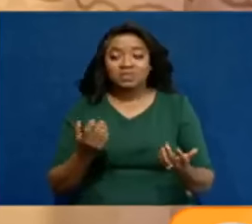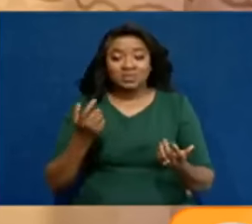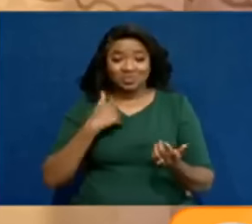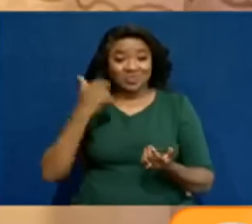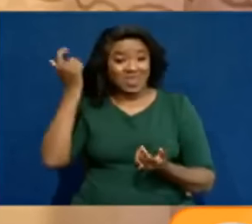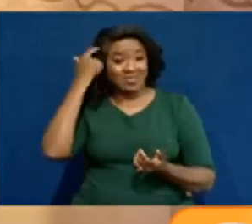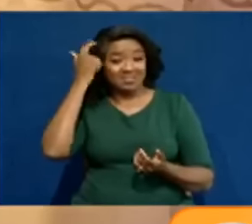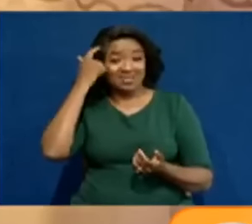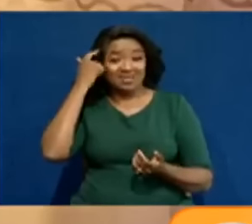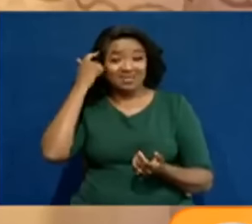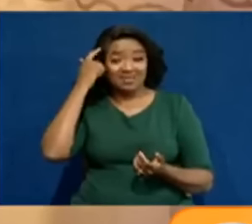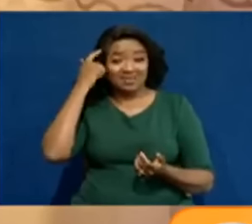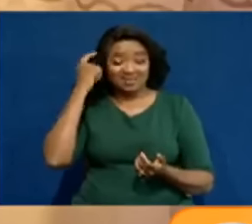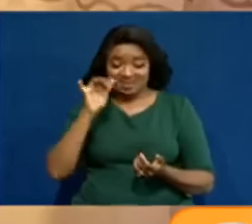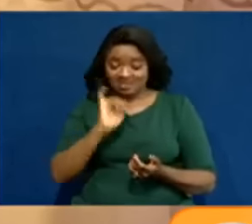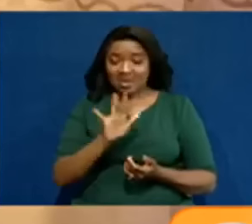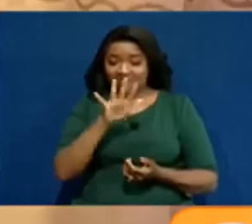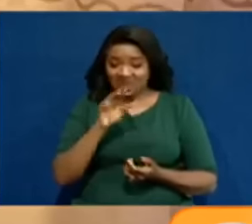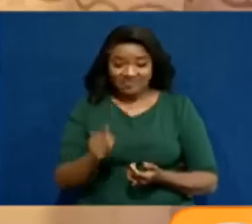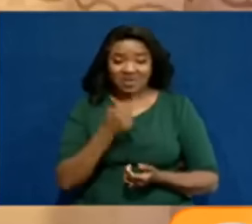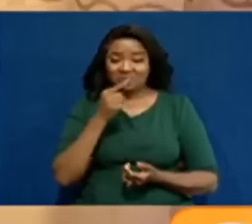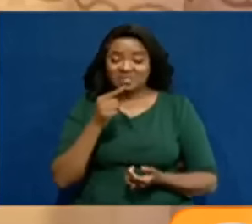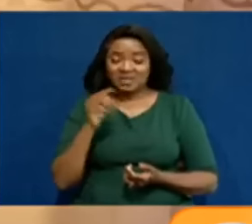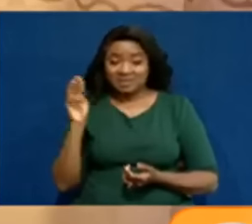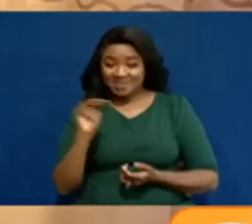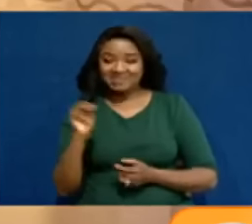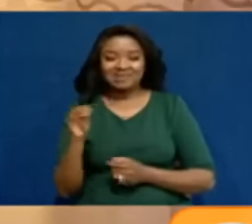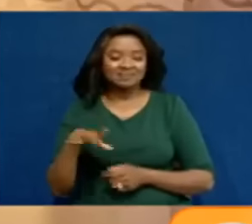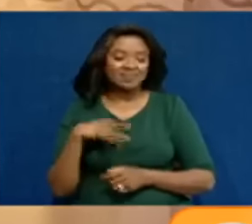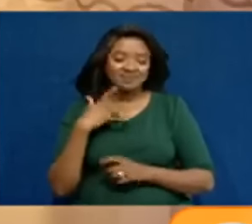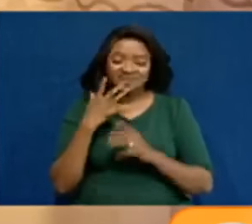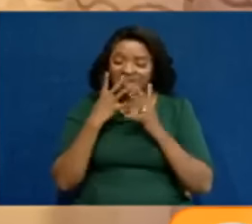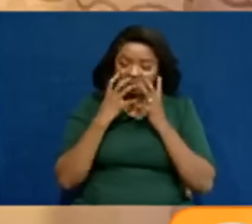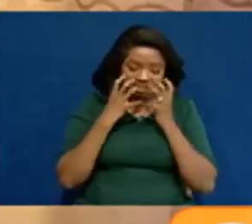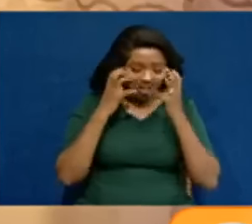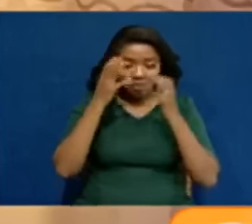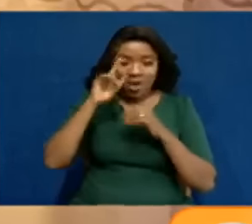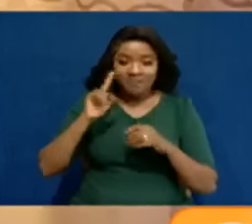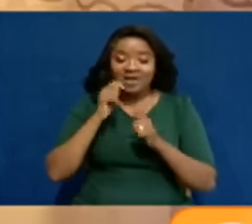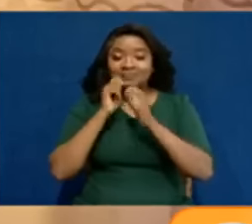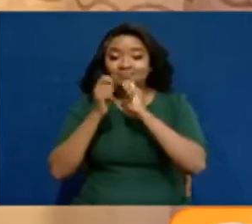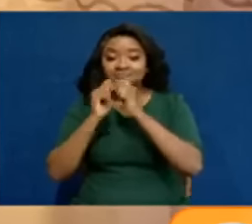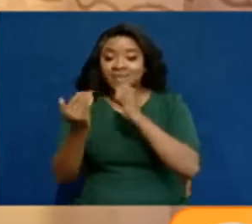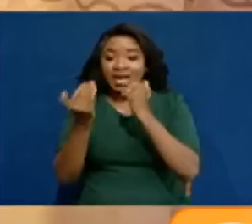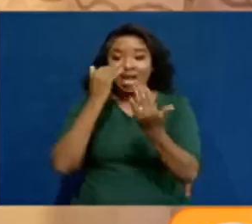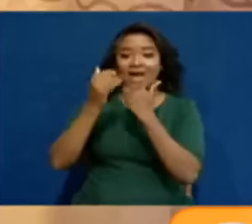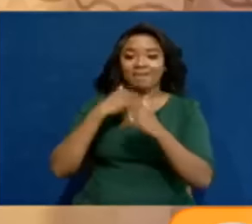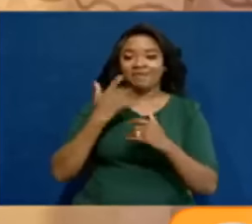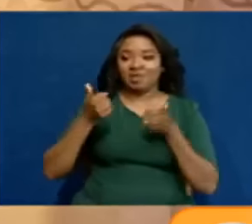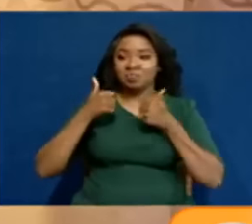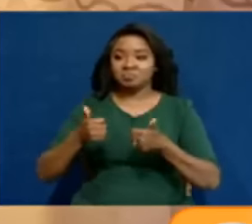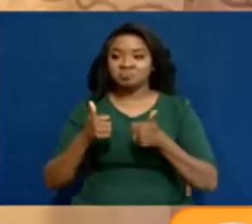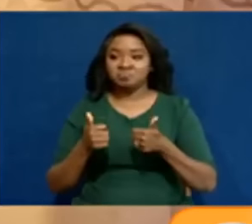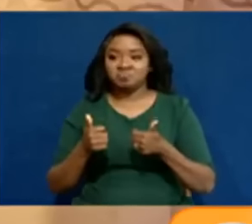5000 ilitake a lot in my mind. Juu nilifika, I think first interview nilifanyiwa, it was really good because I